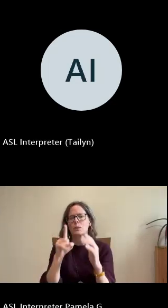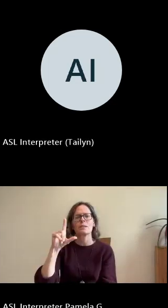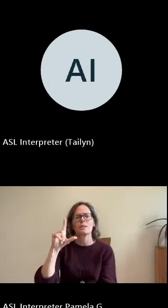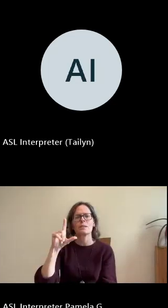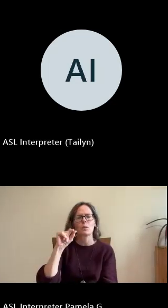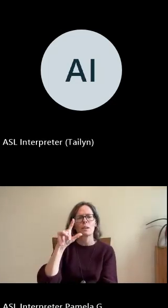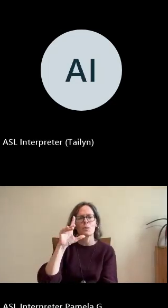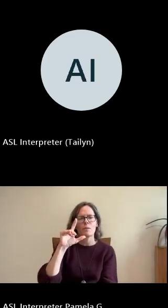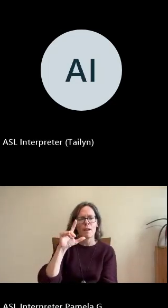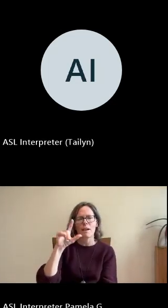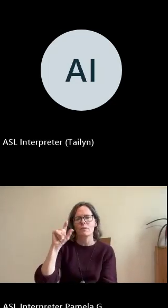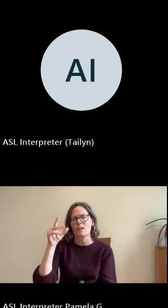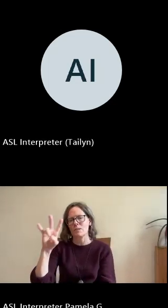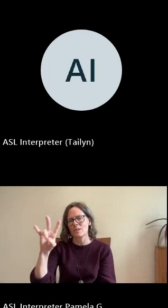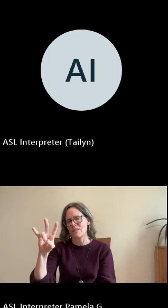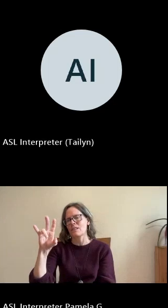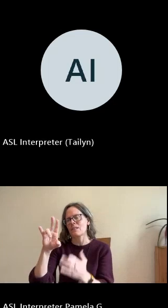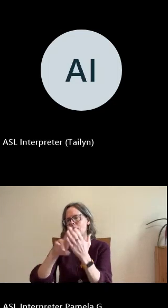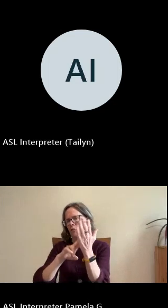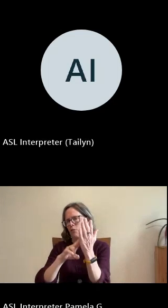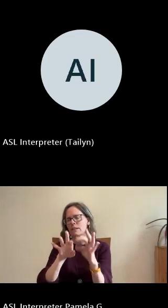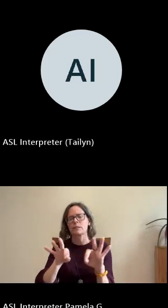2025, 2027 contract there.